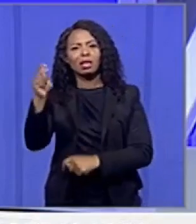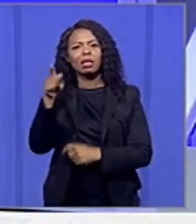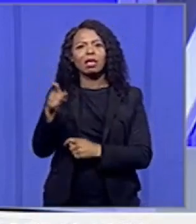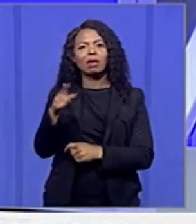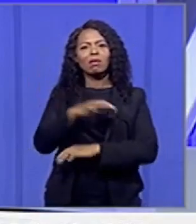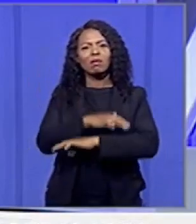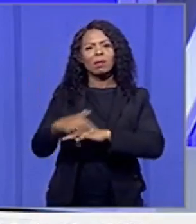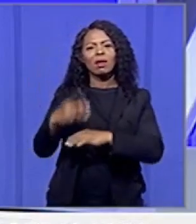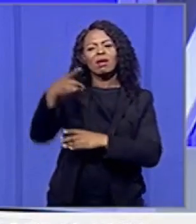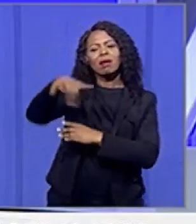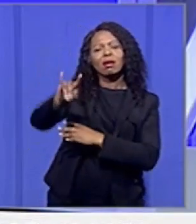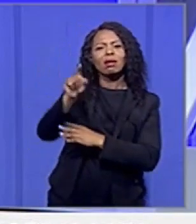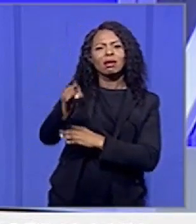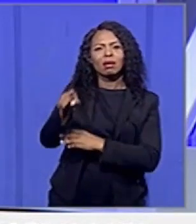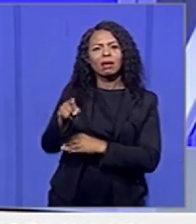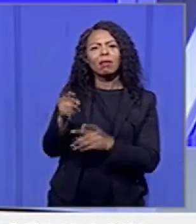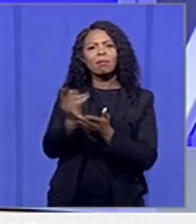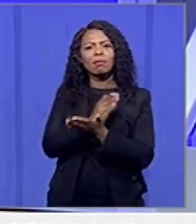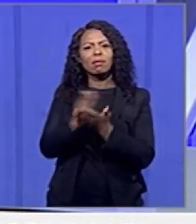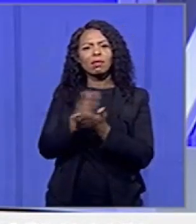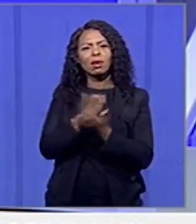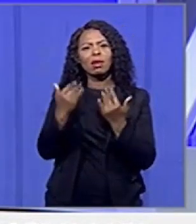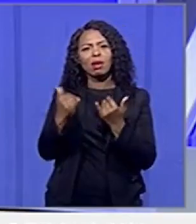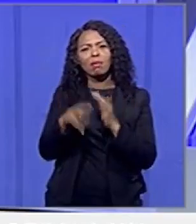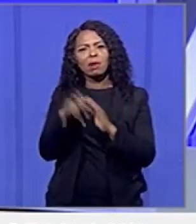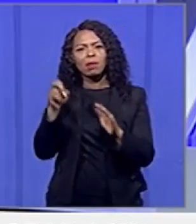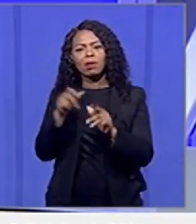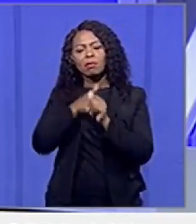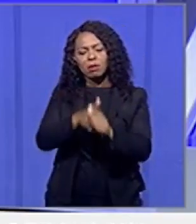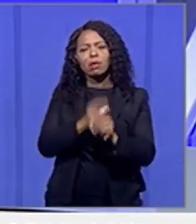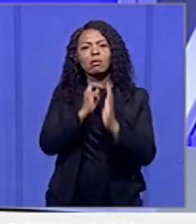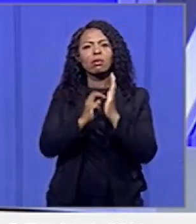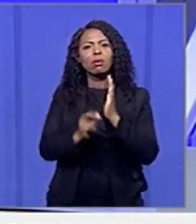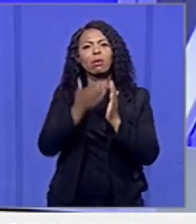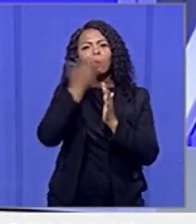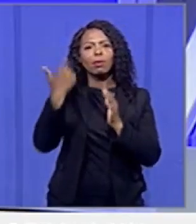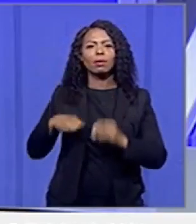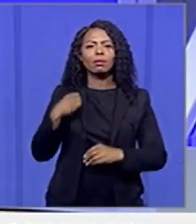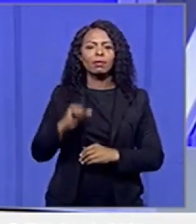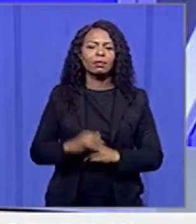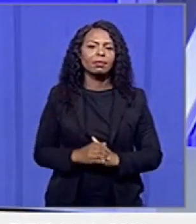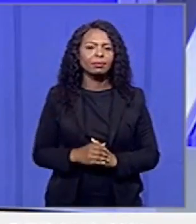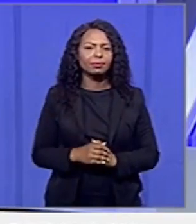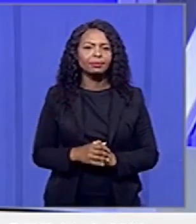kgwebo diphoofolo tša bona tše di thupilwego ntle le go latela melao ya masepala.